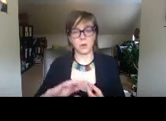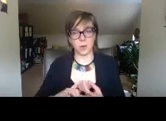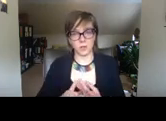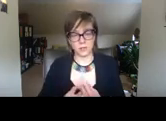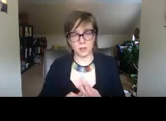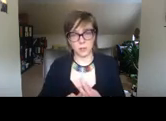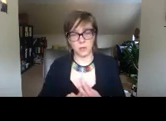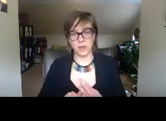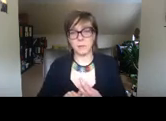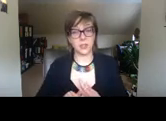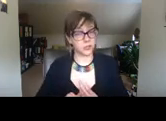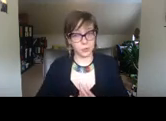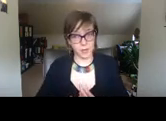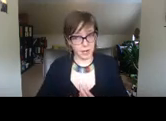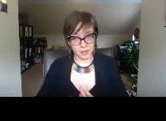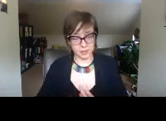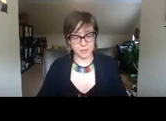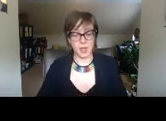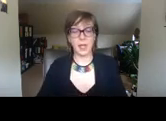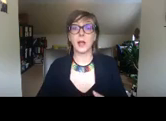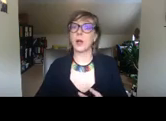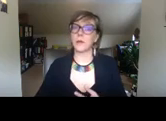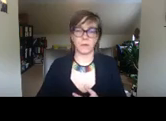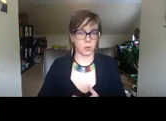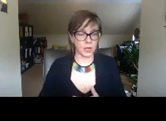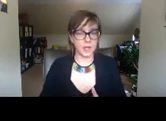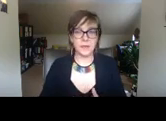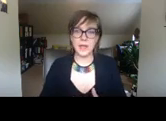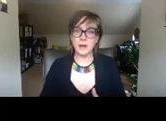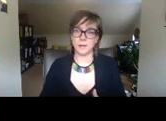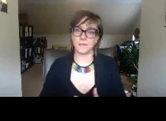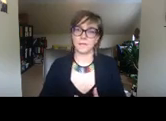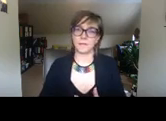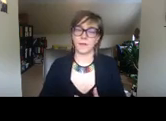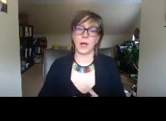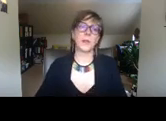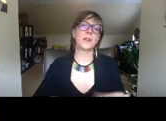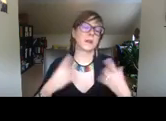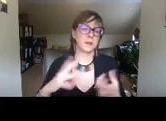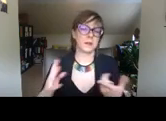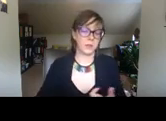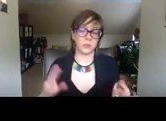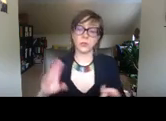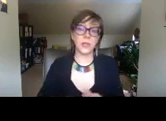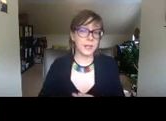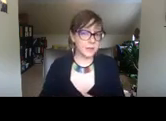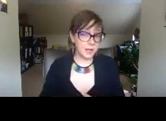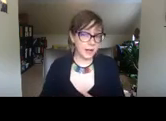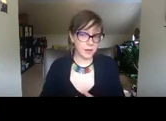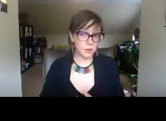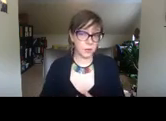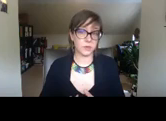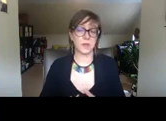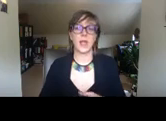at what are the questions that patients should be asked, of looking at the data, helping to conduct the research, looking at the